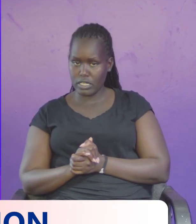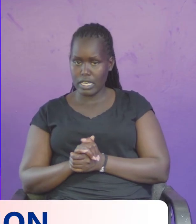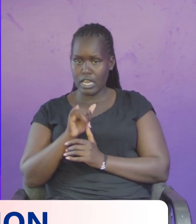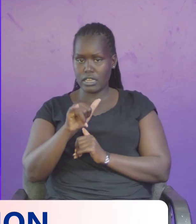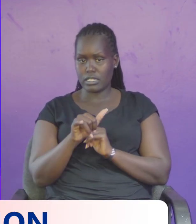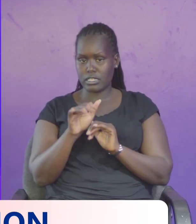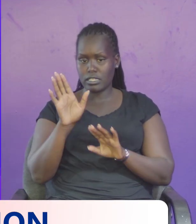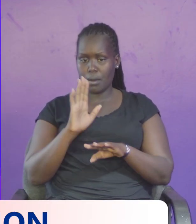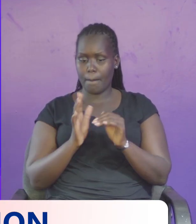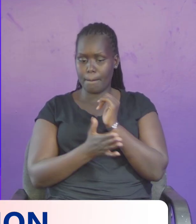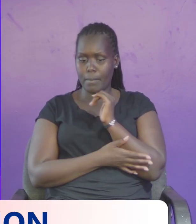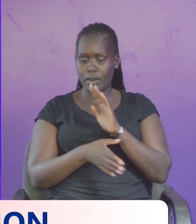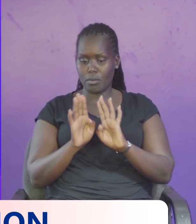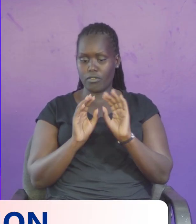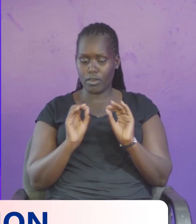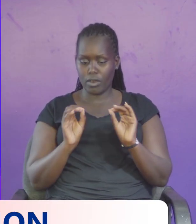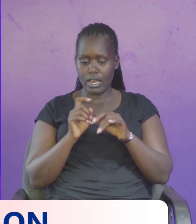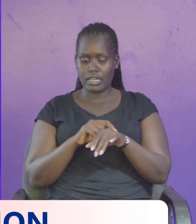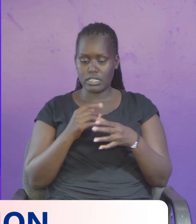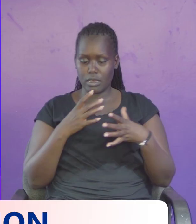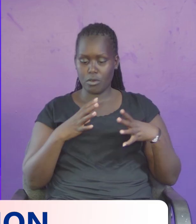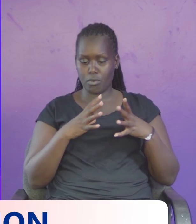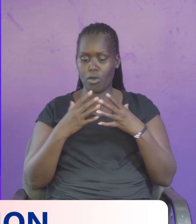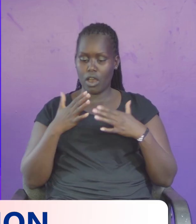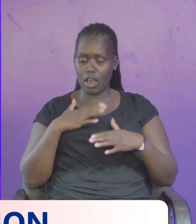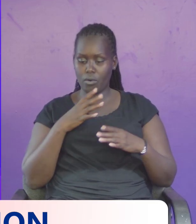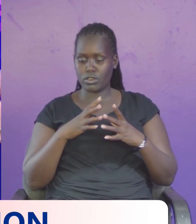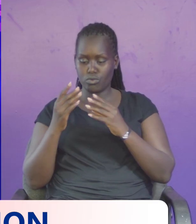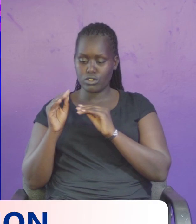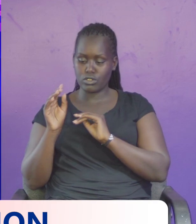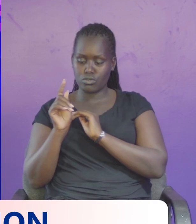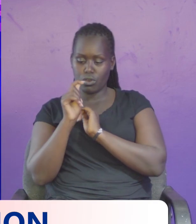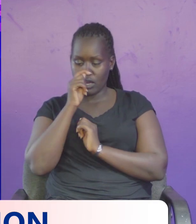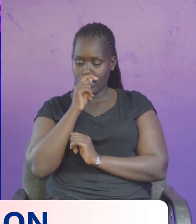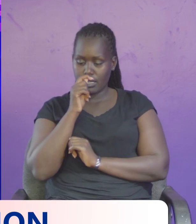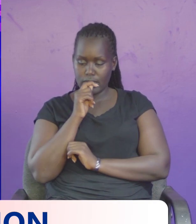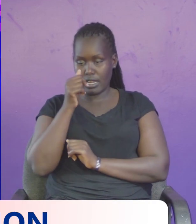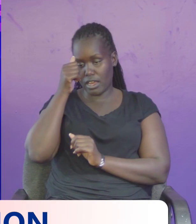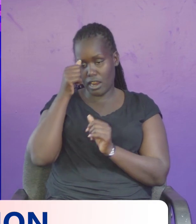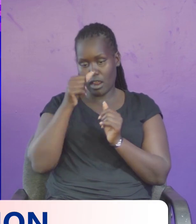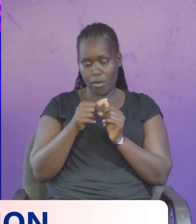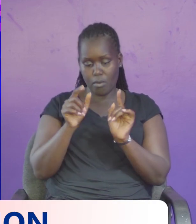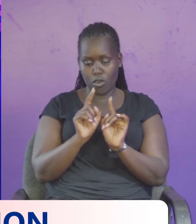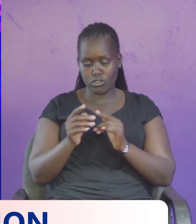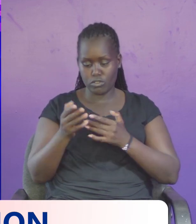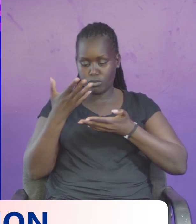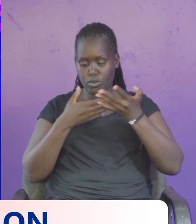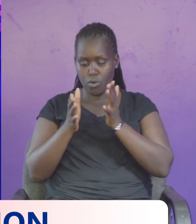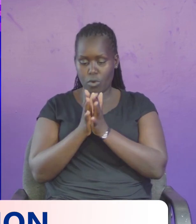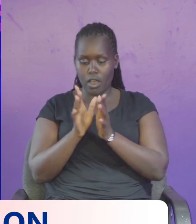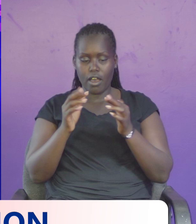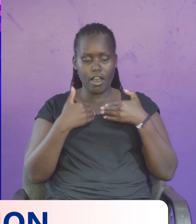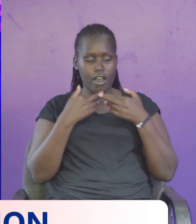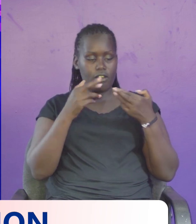was... When our people went to Tanzania, remember, we are also, we interact. We even have relatives in